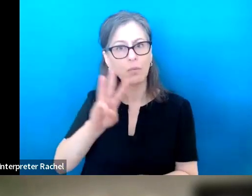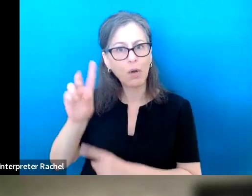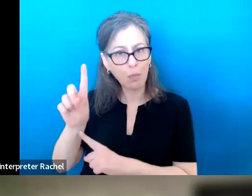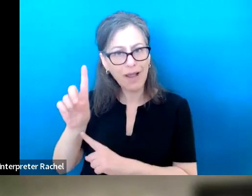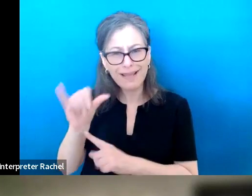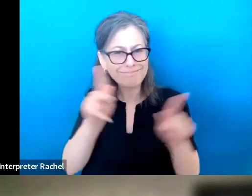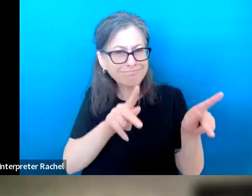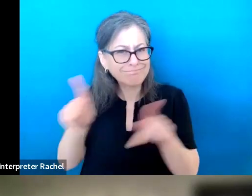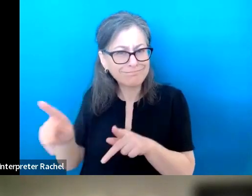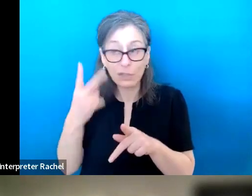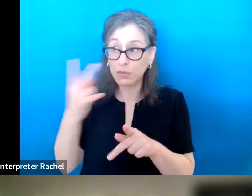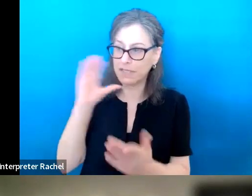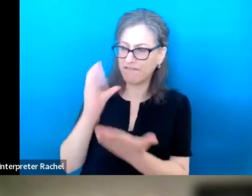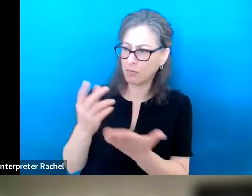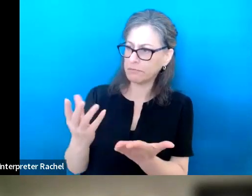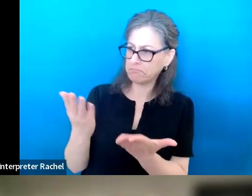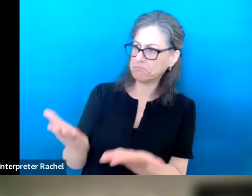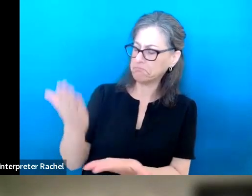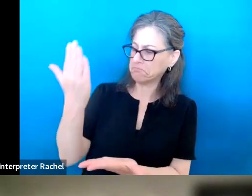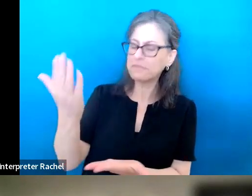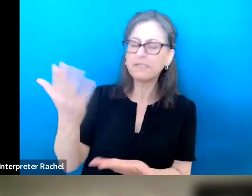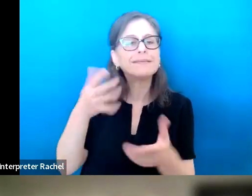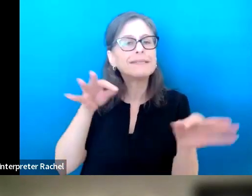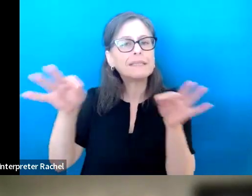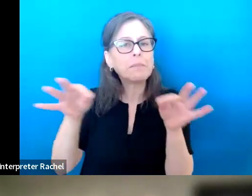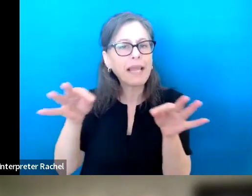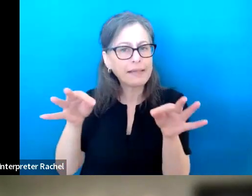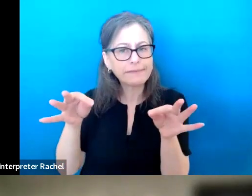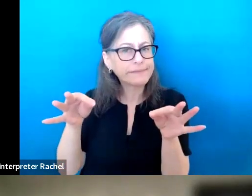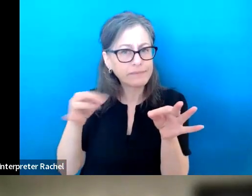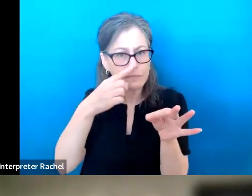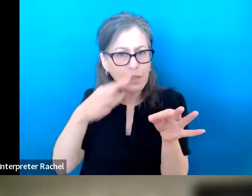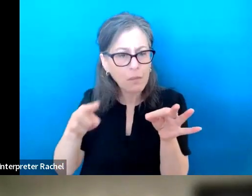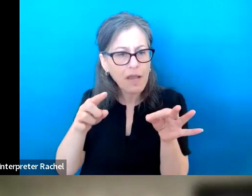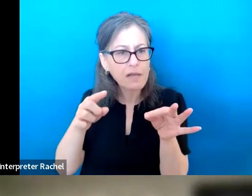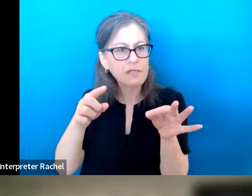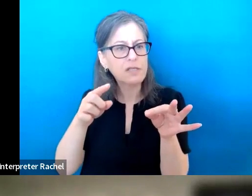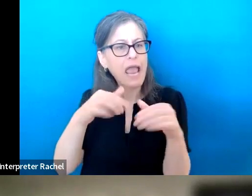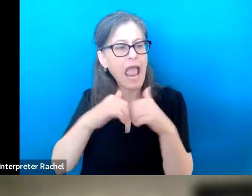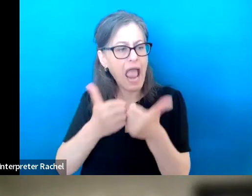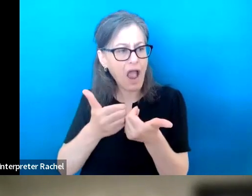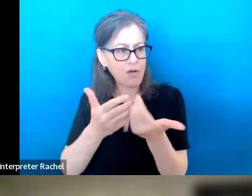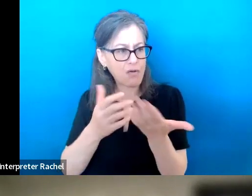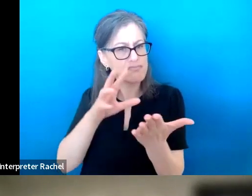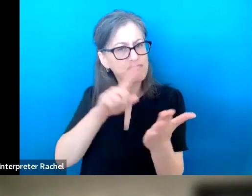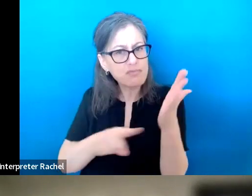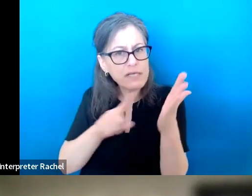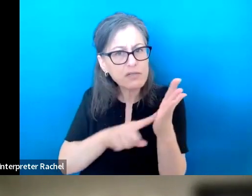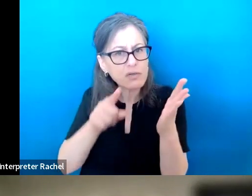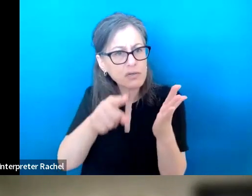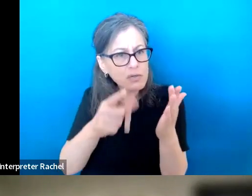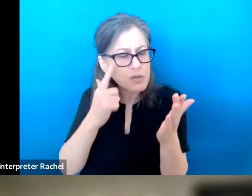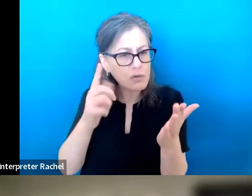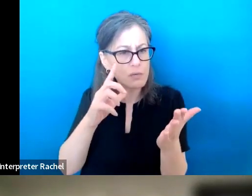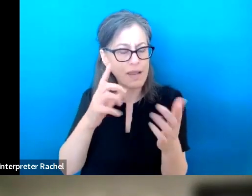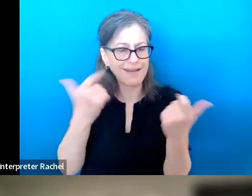of her, kind of stoic. Tell us about encountering her, how much research. I know she's got a